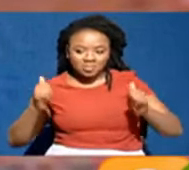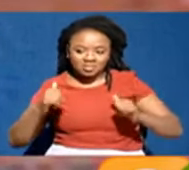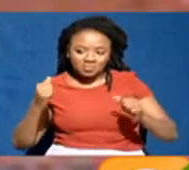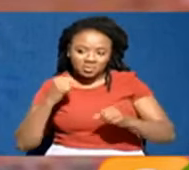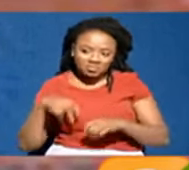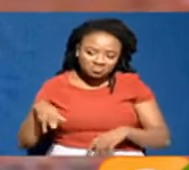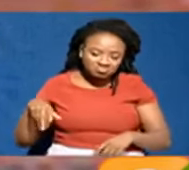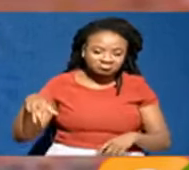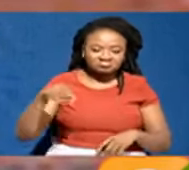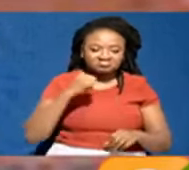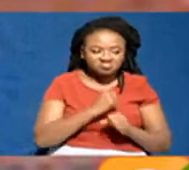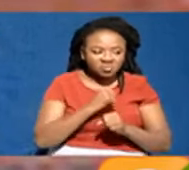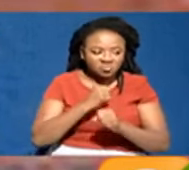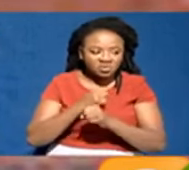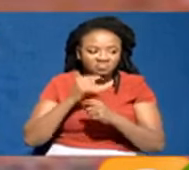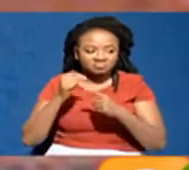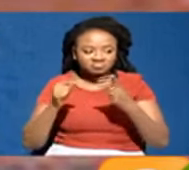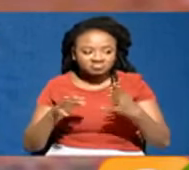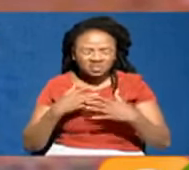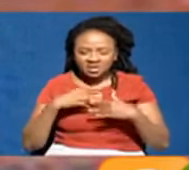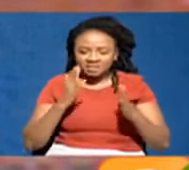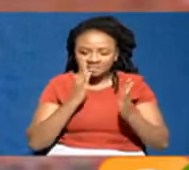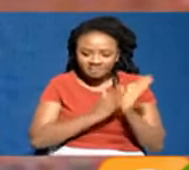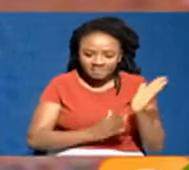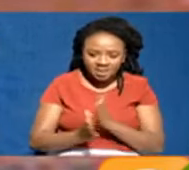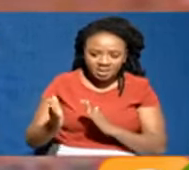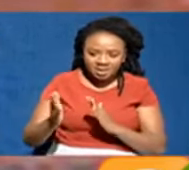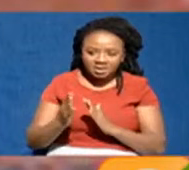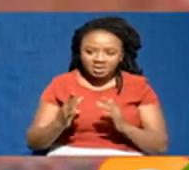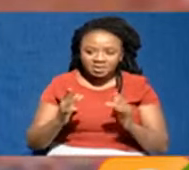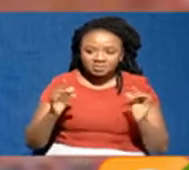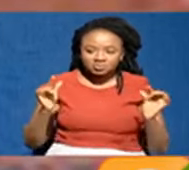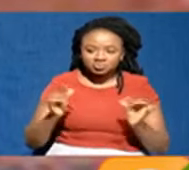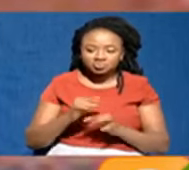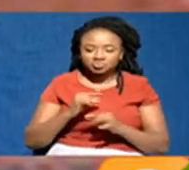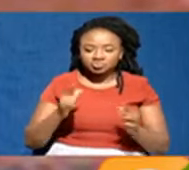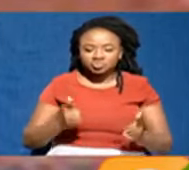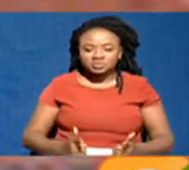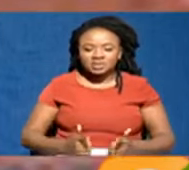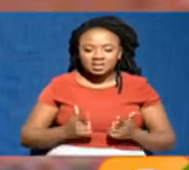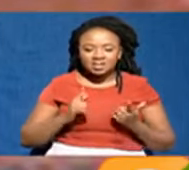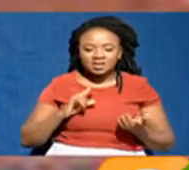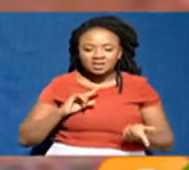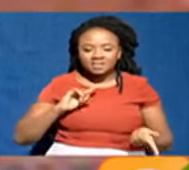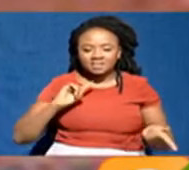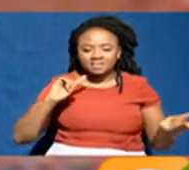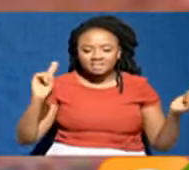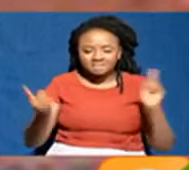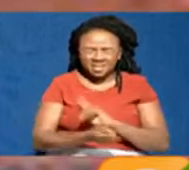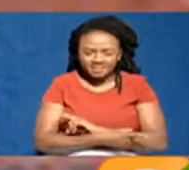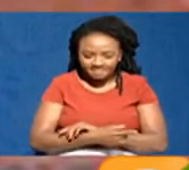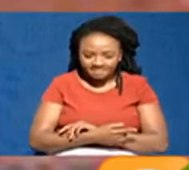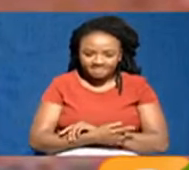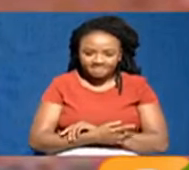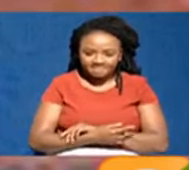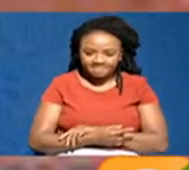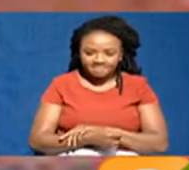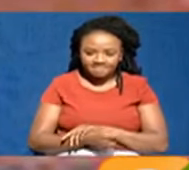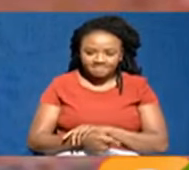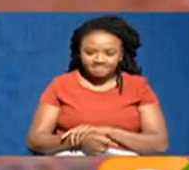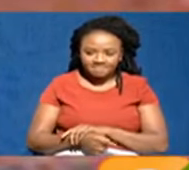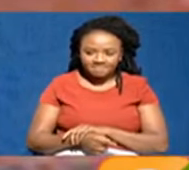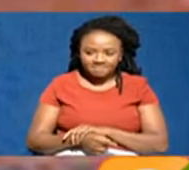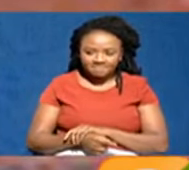walking around, doing your thing, having your plan, and all of a sudden, you have a verdict. You can't walk. And you